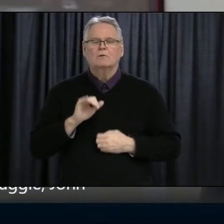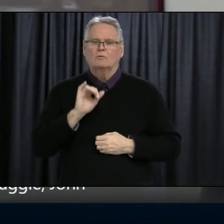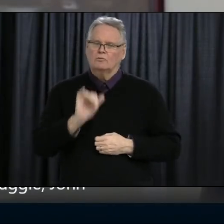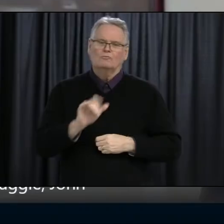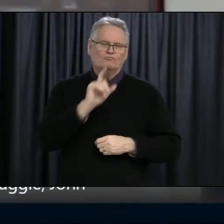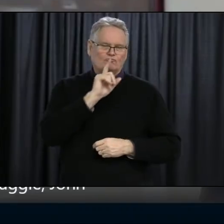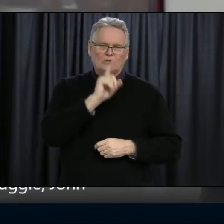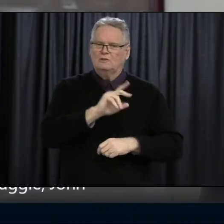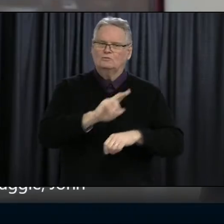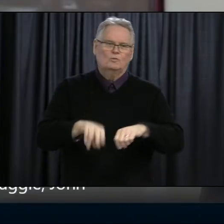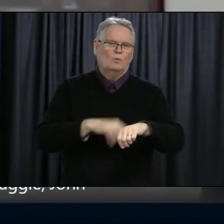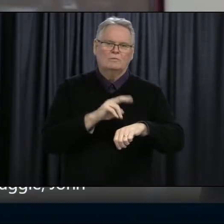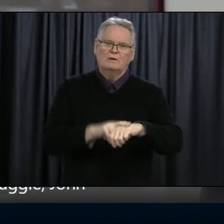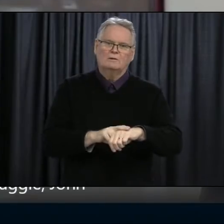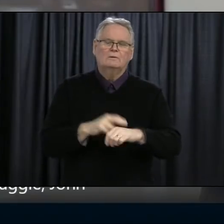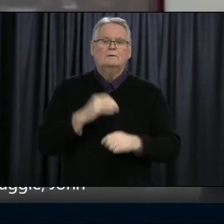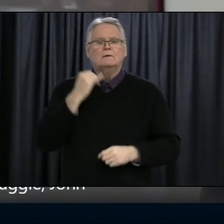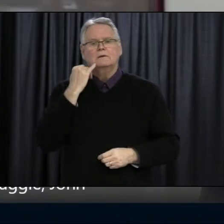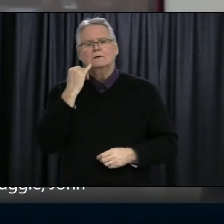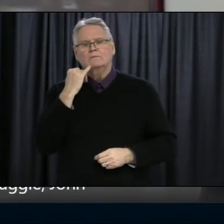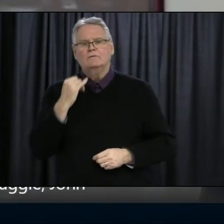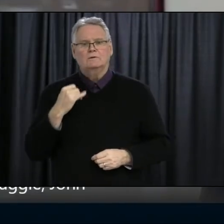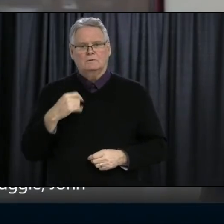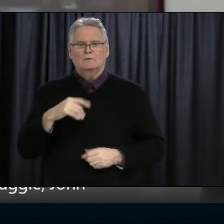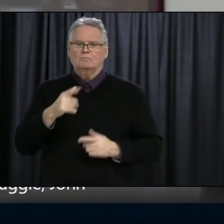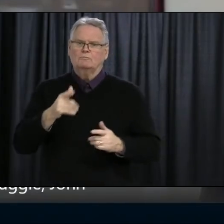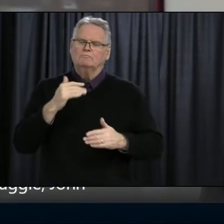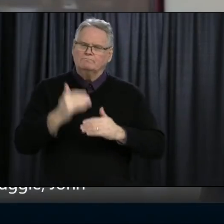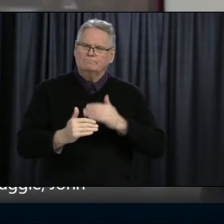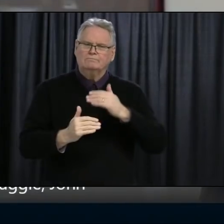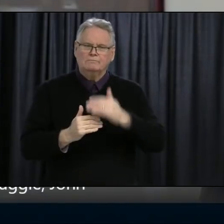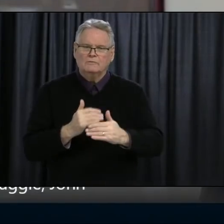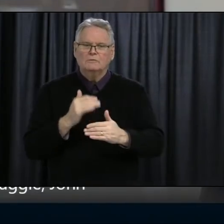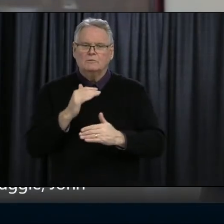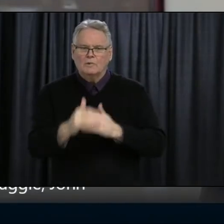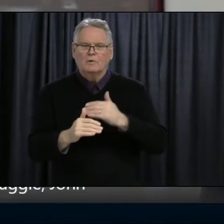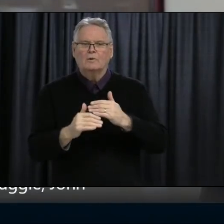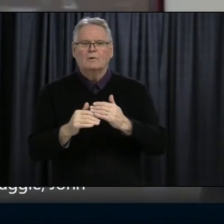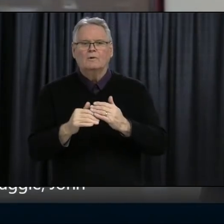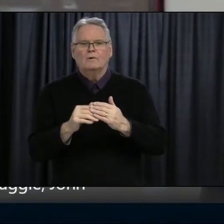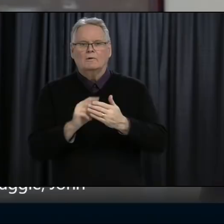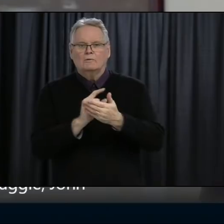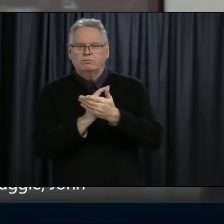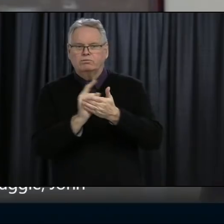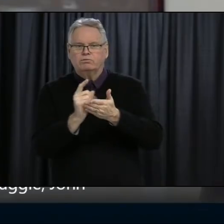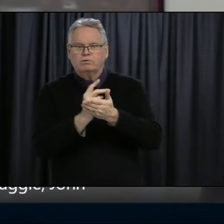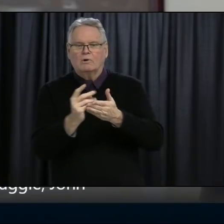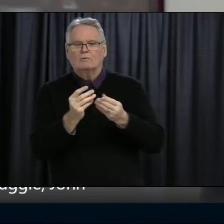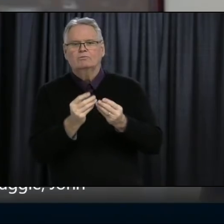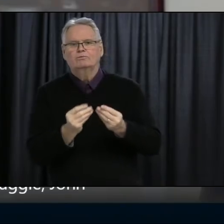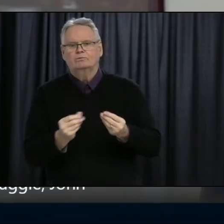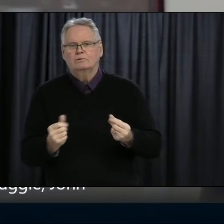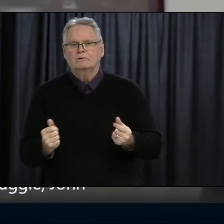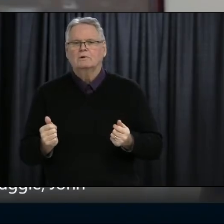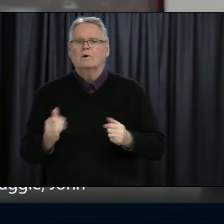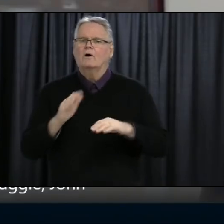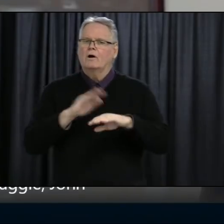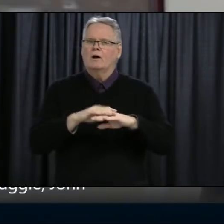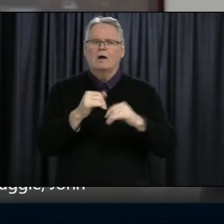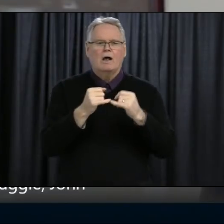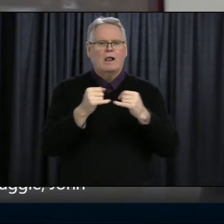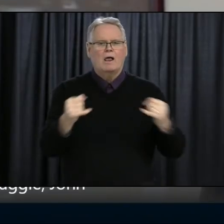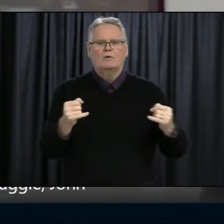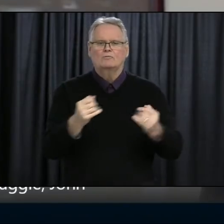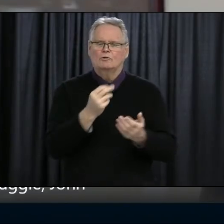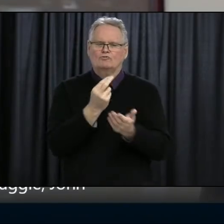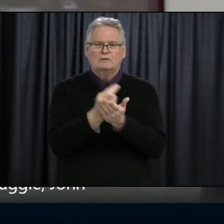And as time goes by and the situation improves, I think you will find them of great benefit.